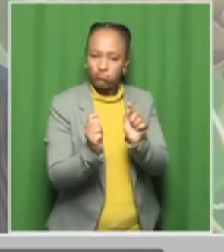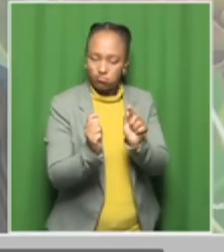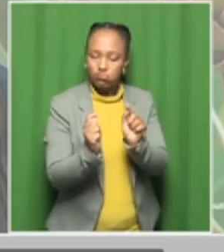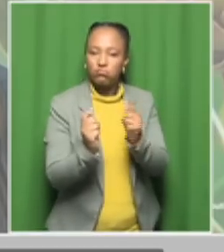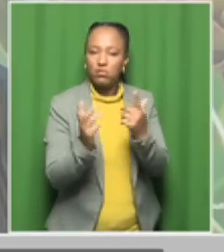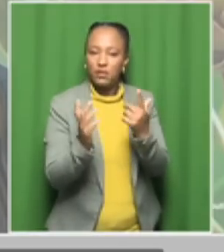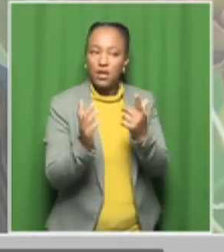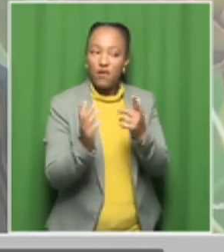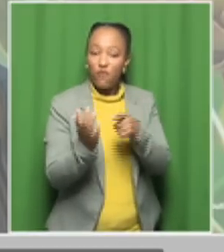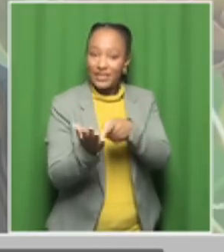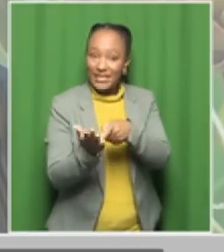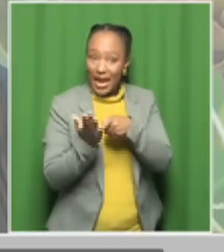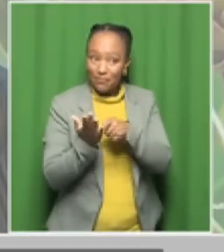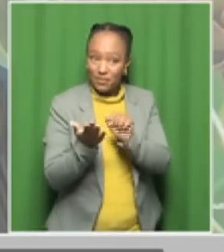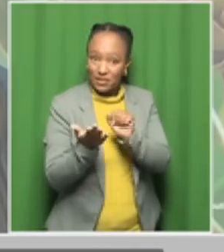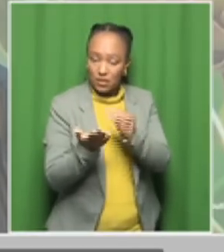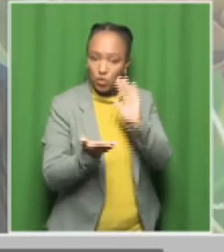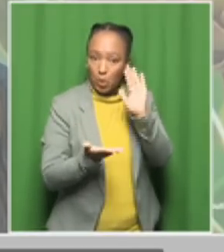service their debt?